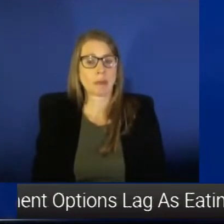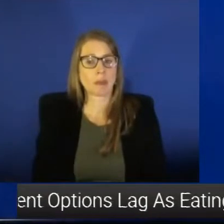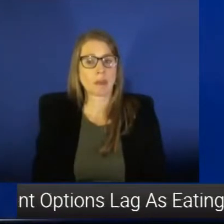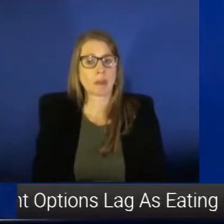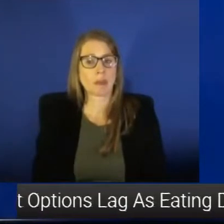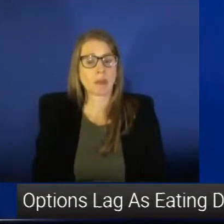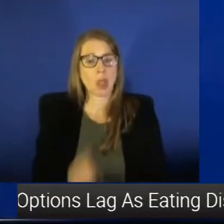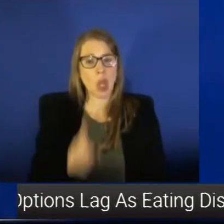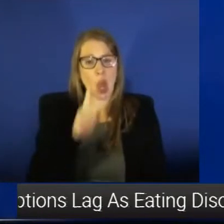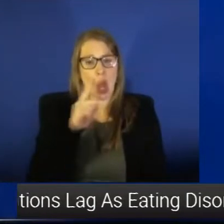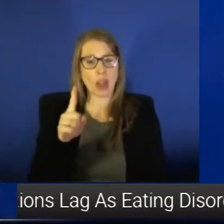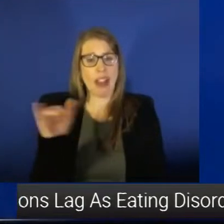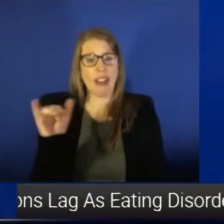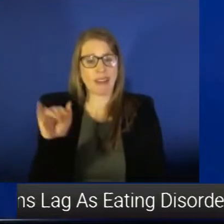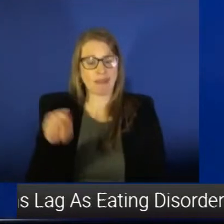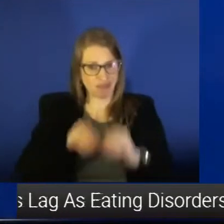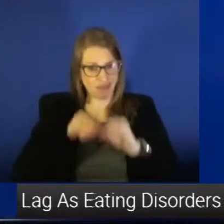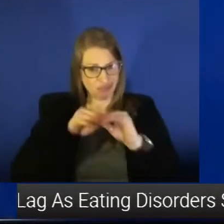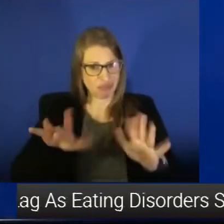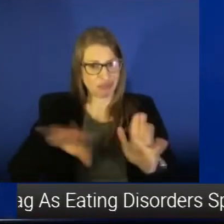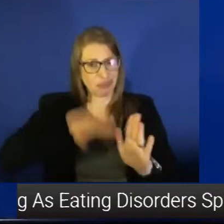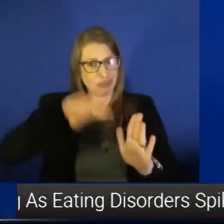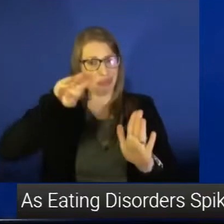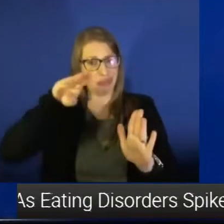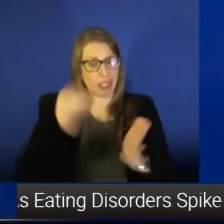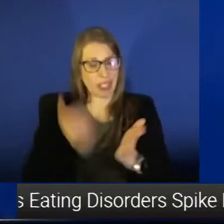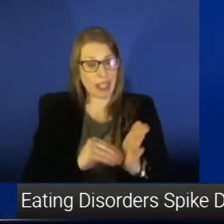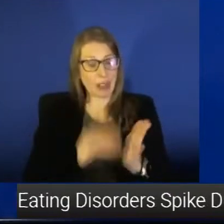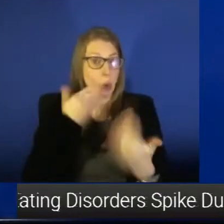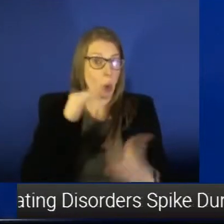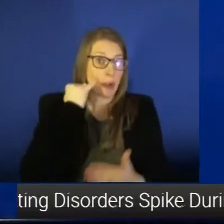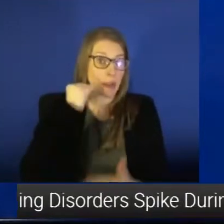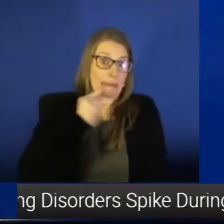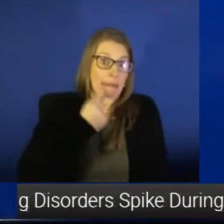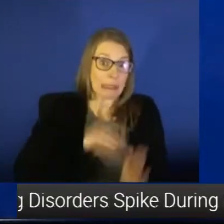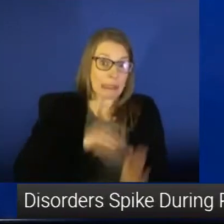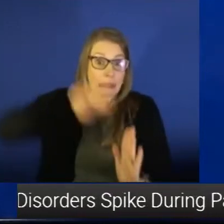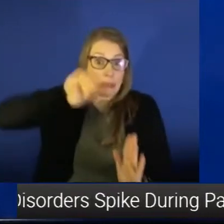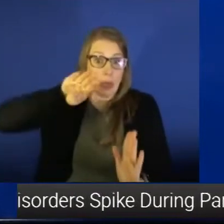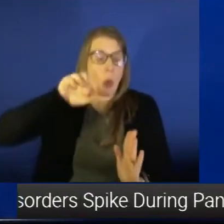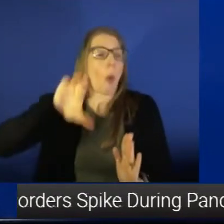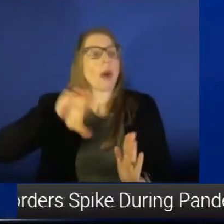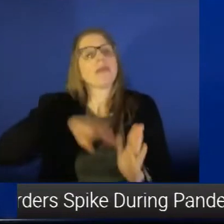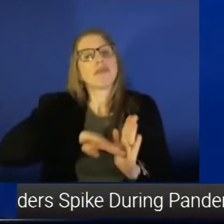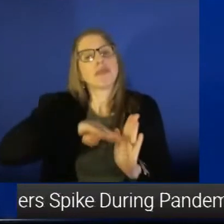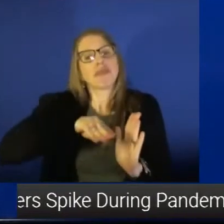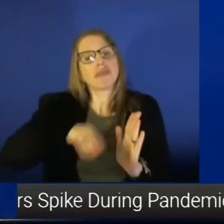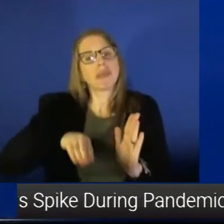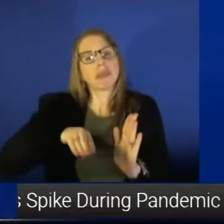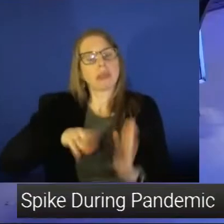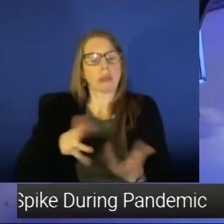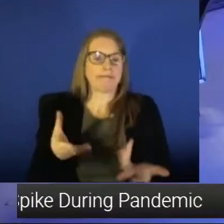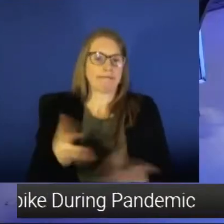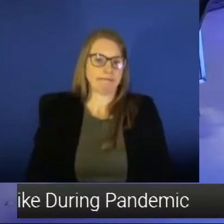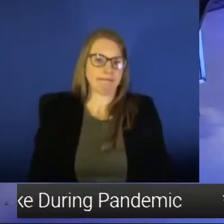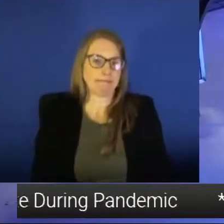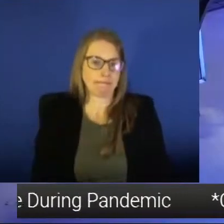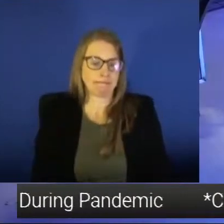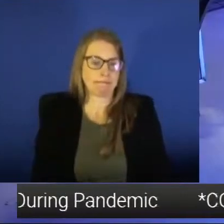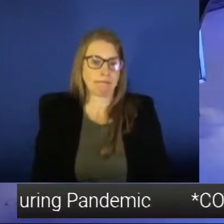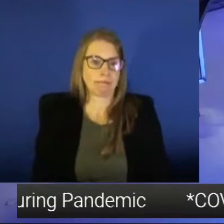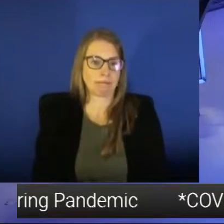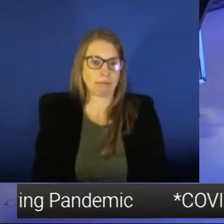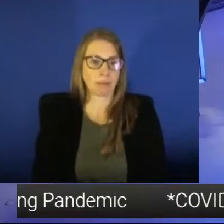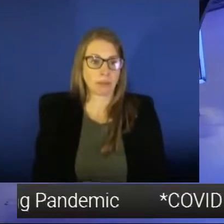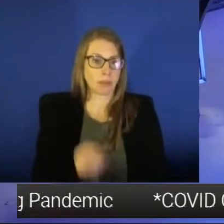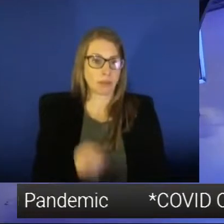coming our way, and what we just don't know is the severity or the extent of that. But community transmission levels as high as they were during the Delta variant in Central New York. You weren't here last week when